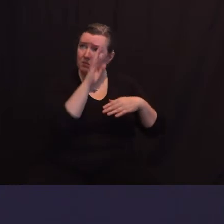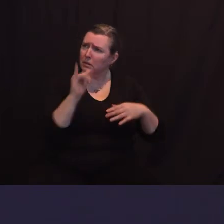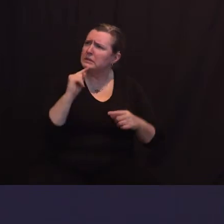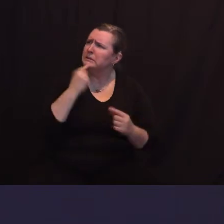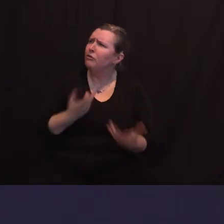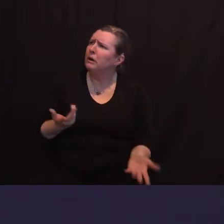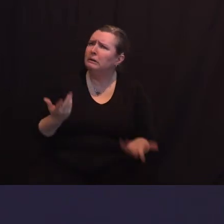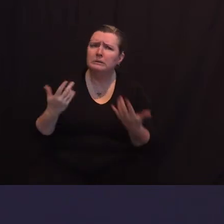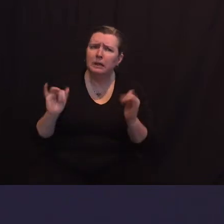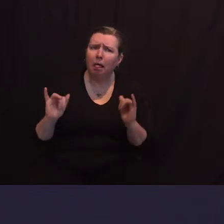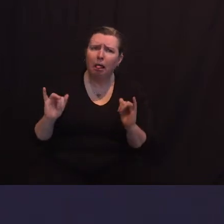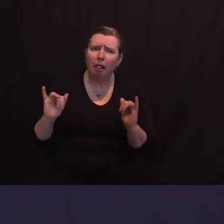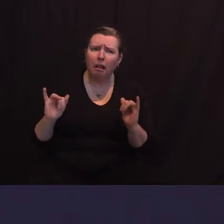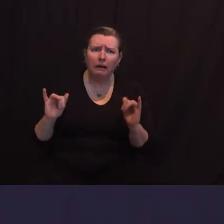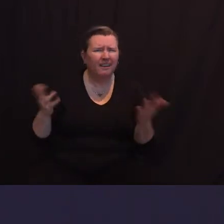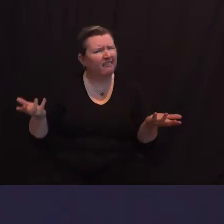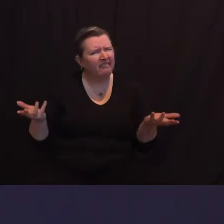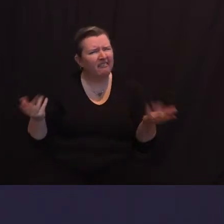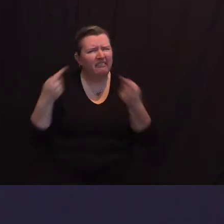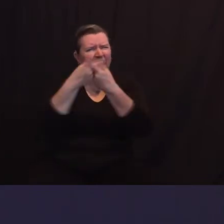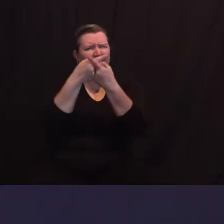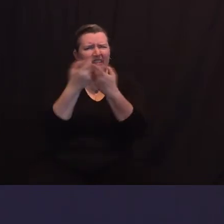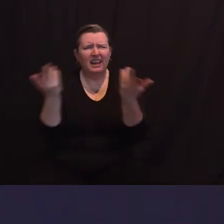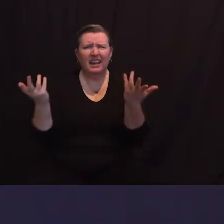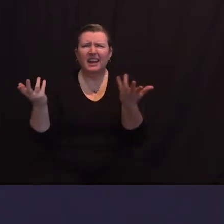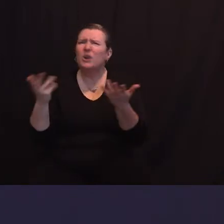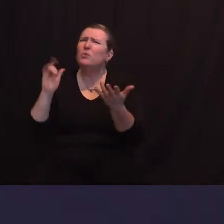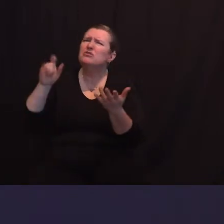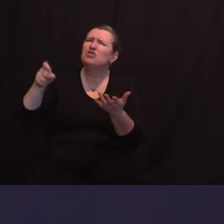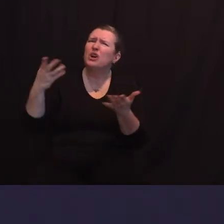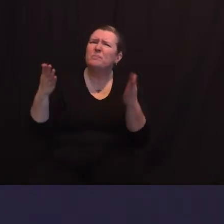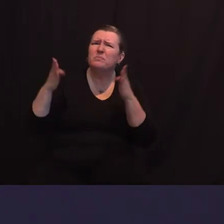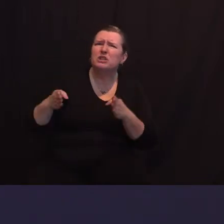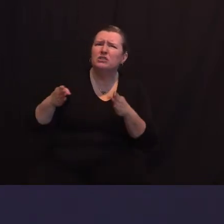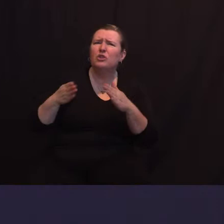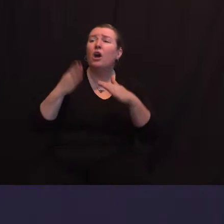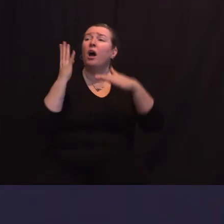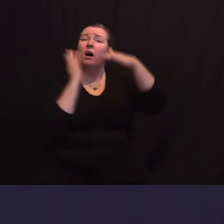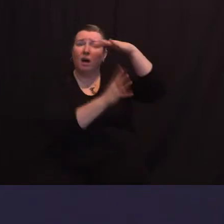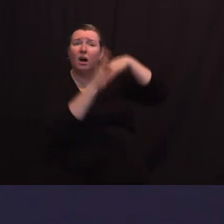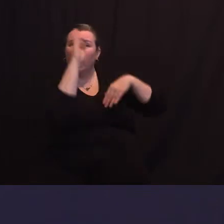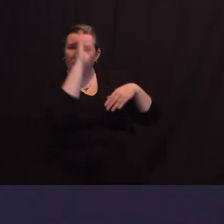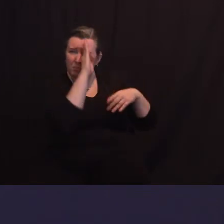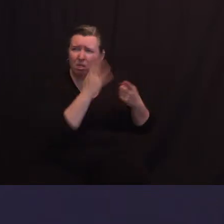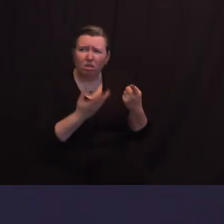question becomes, when should somebody go to the hospital? Under what situation? What kind